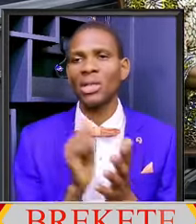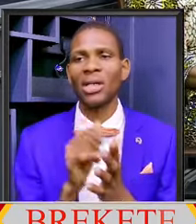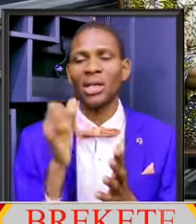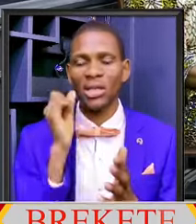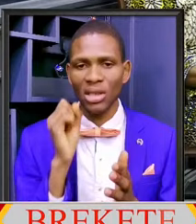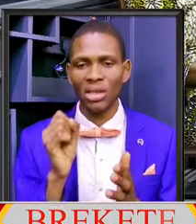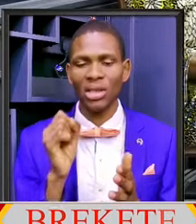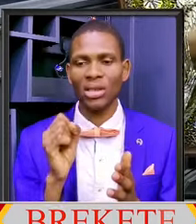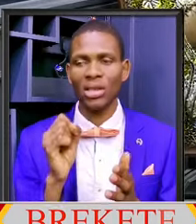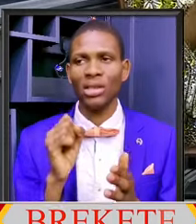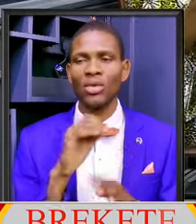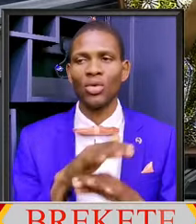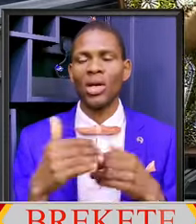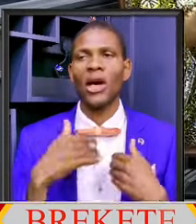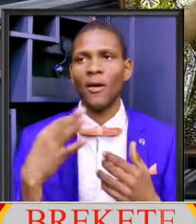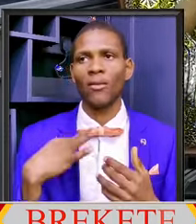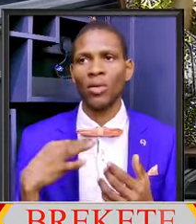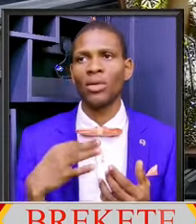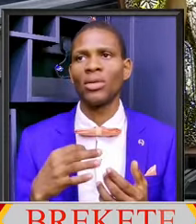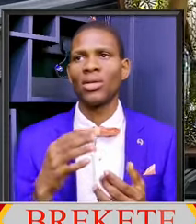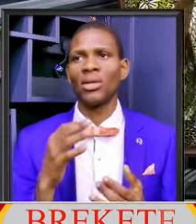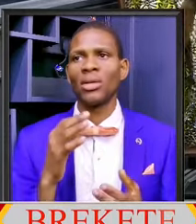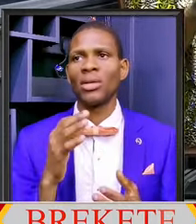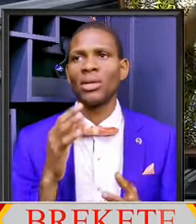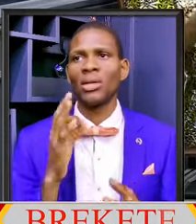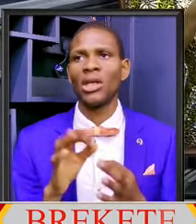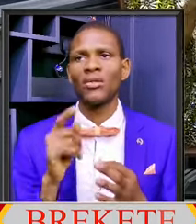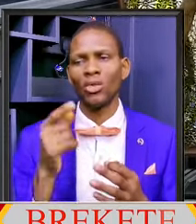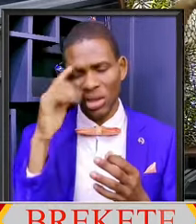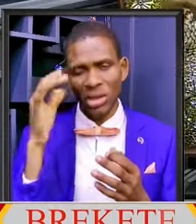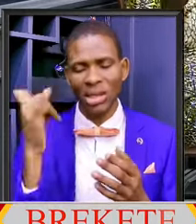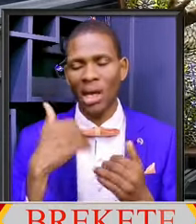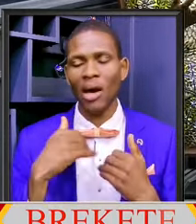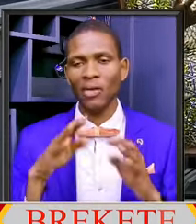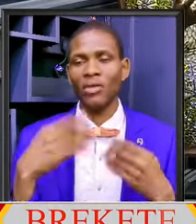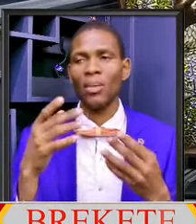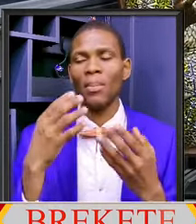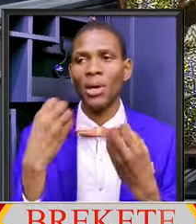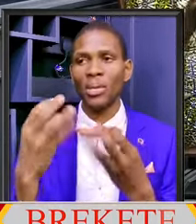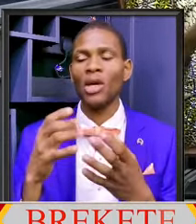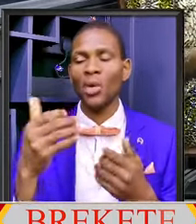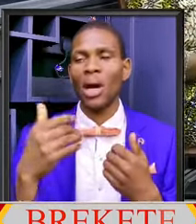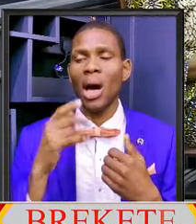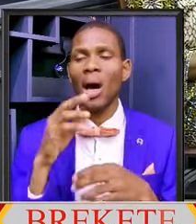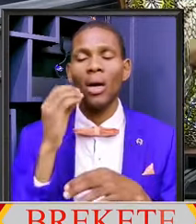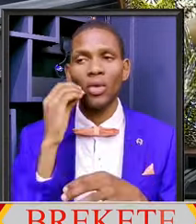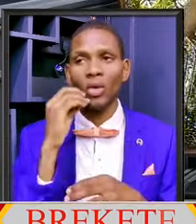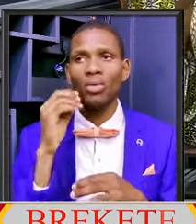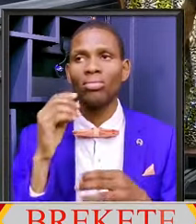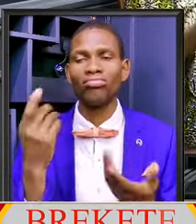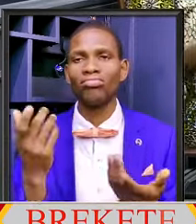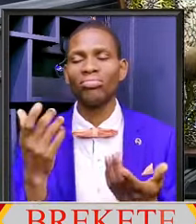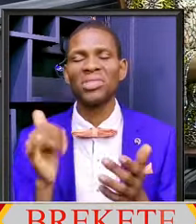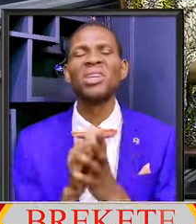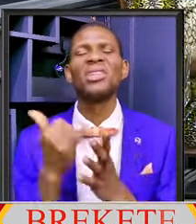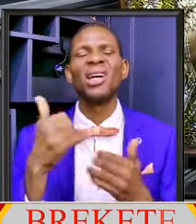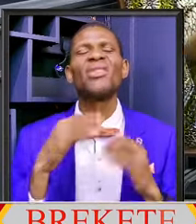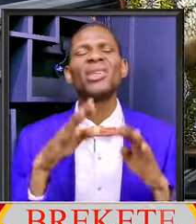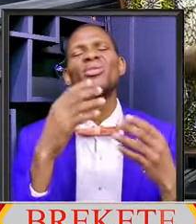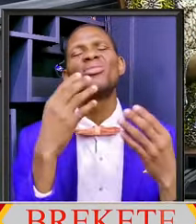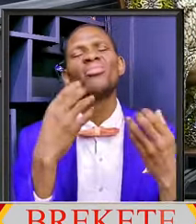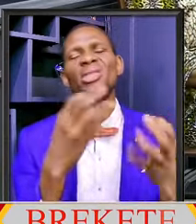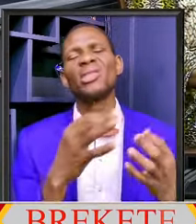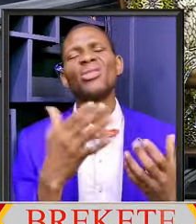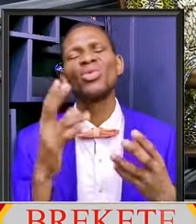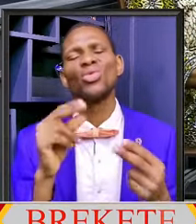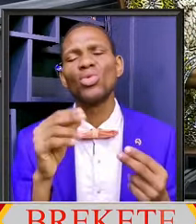Yes. If you think they have given many and you are at home, you have. So they have given plenty. No